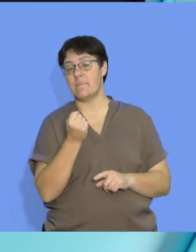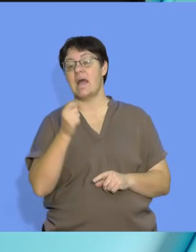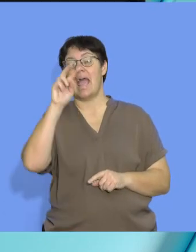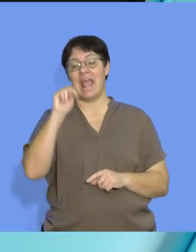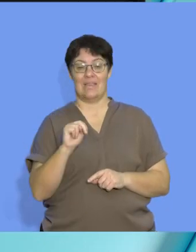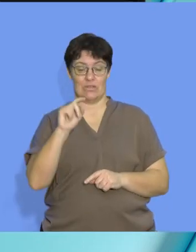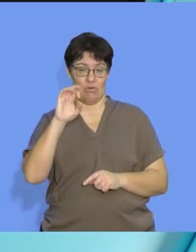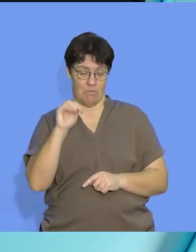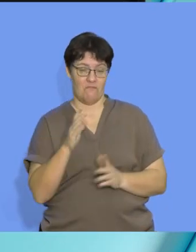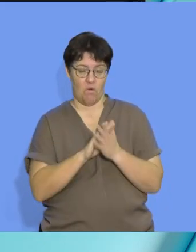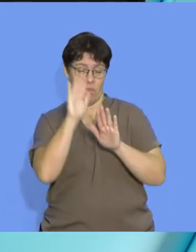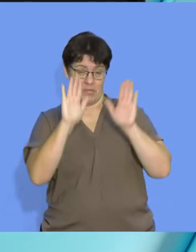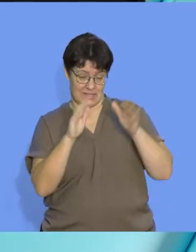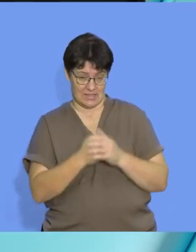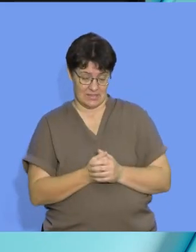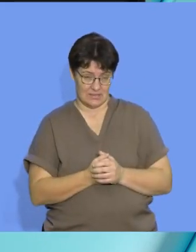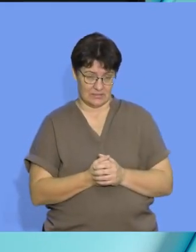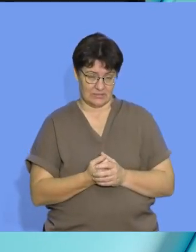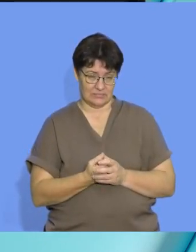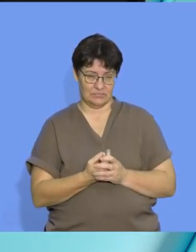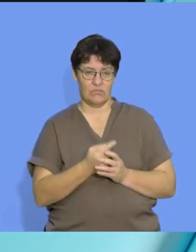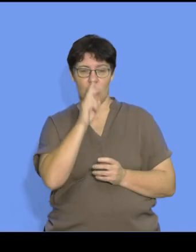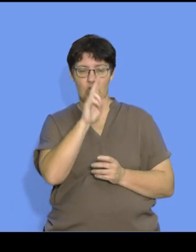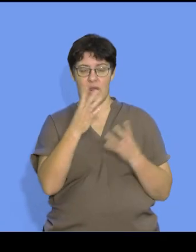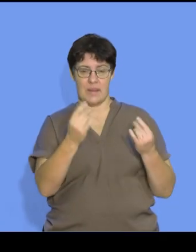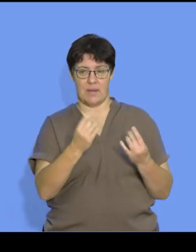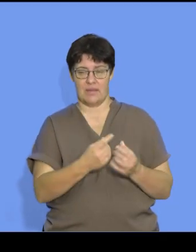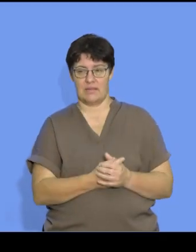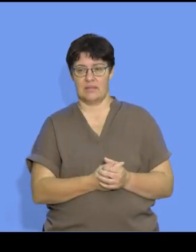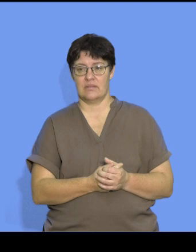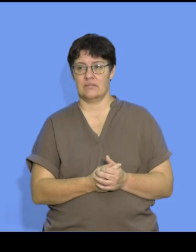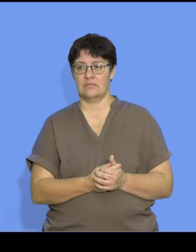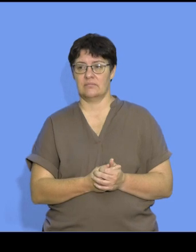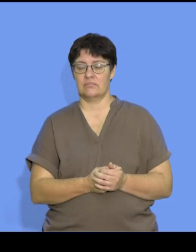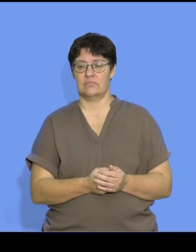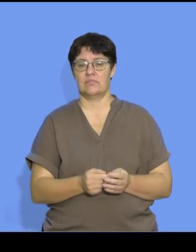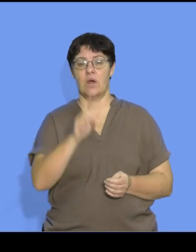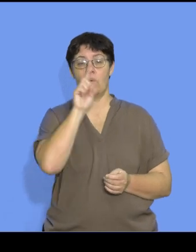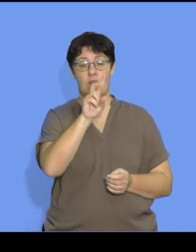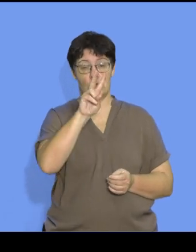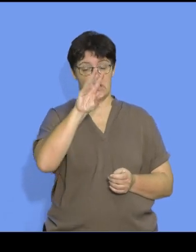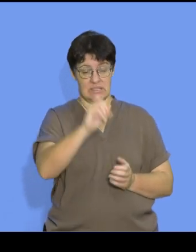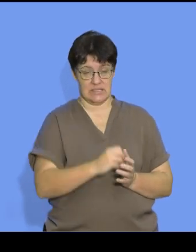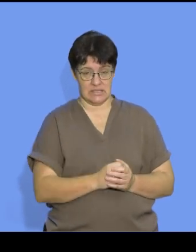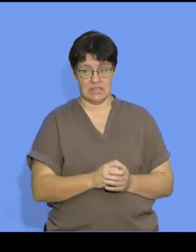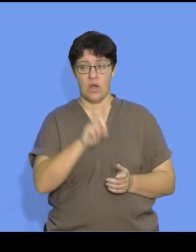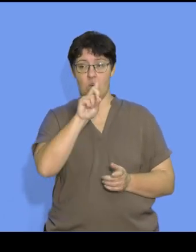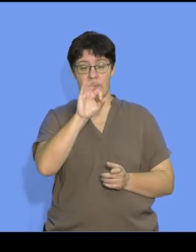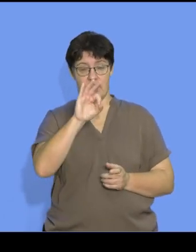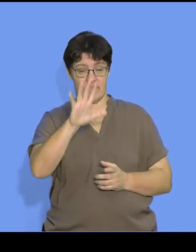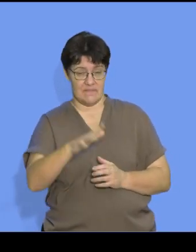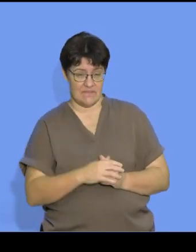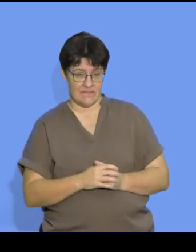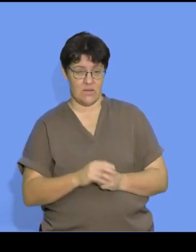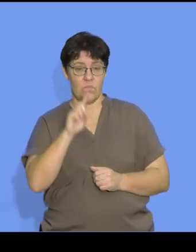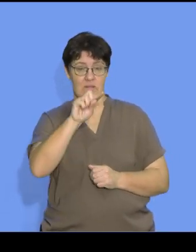term for the pattern. Let's have a look at the numbers. We have 120, 135, and